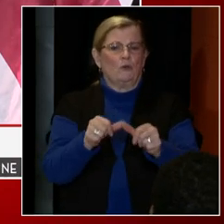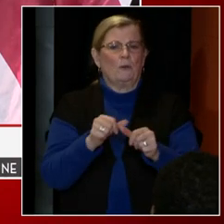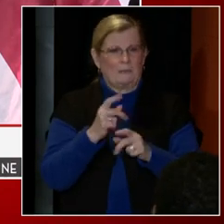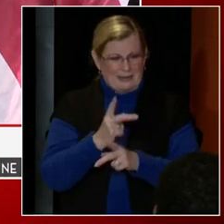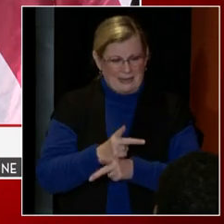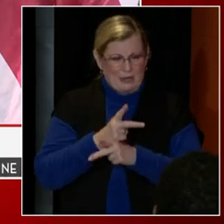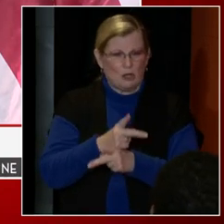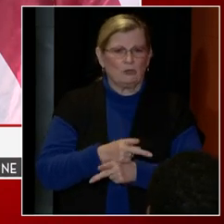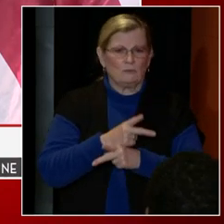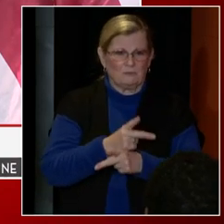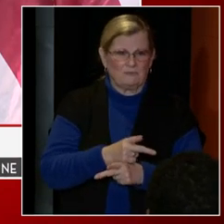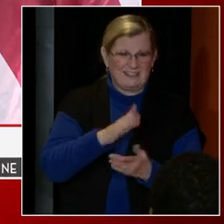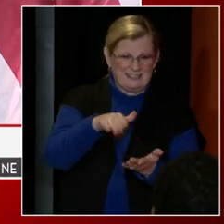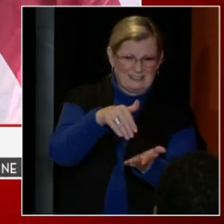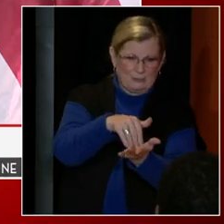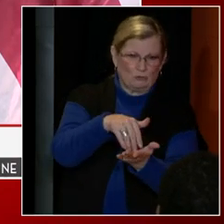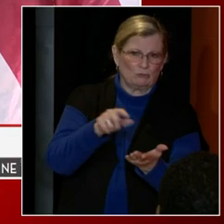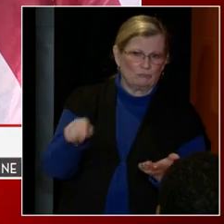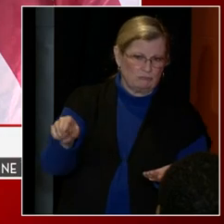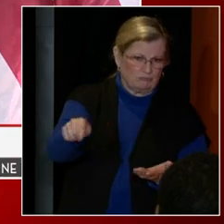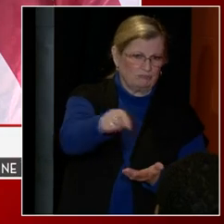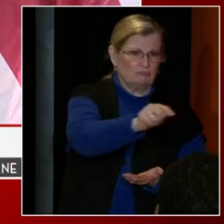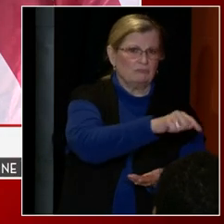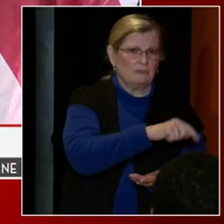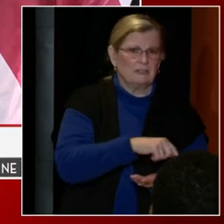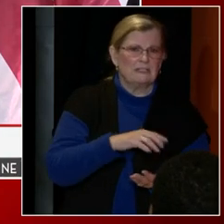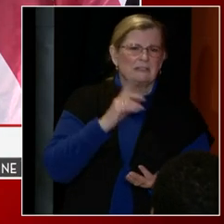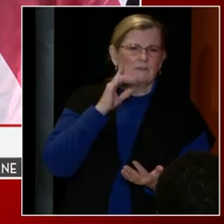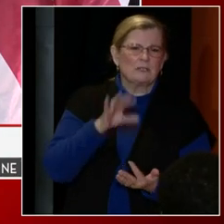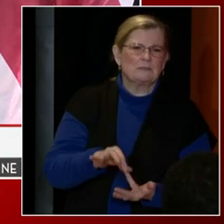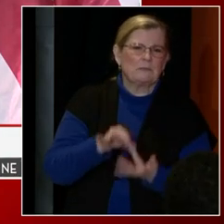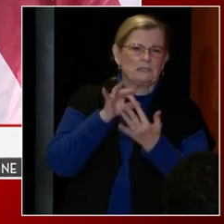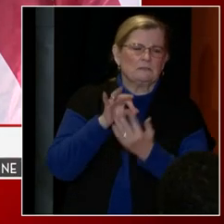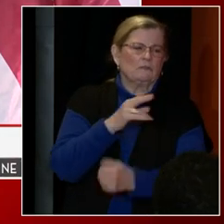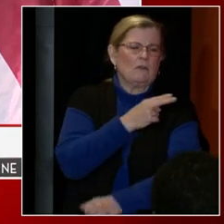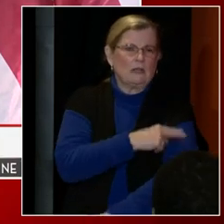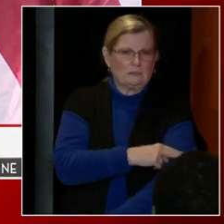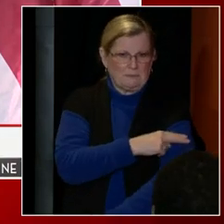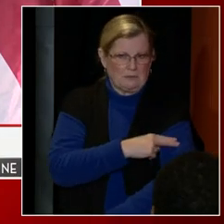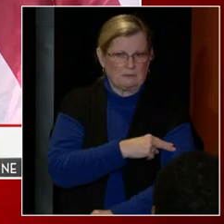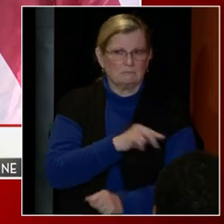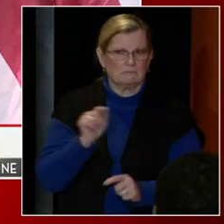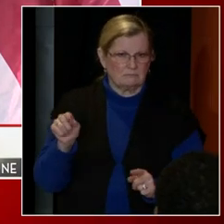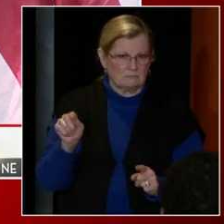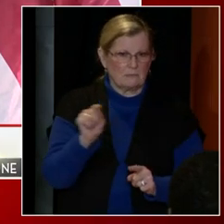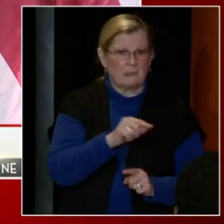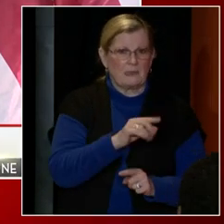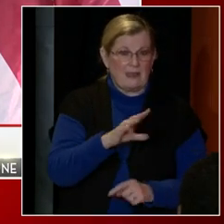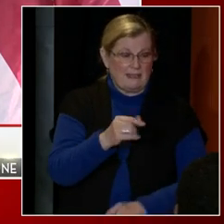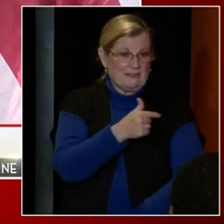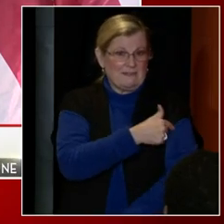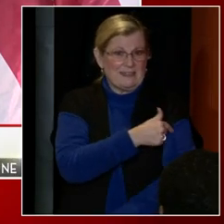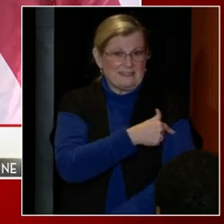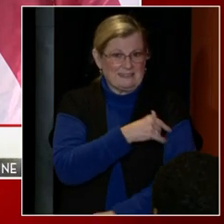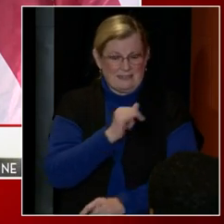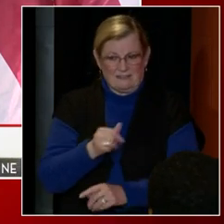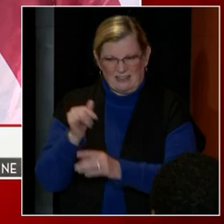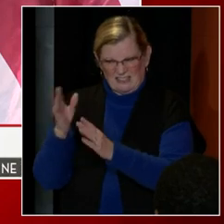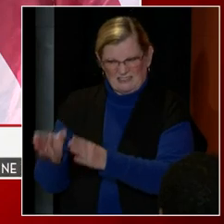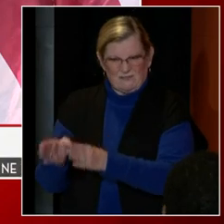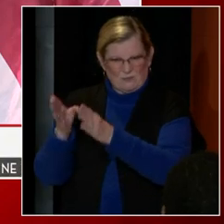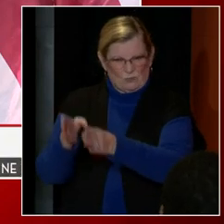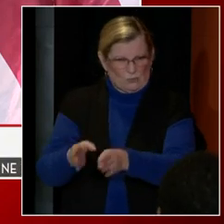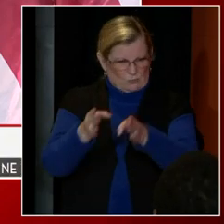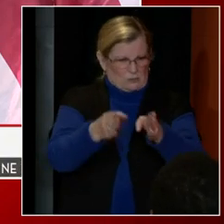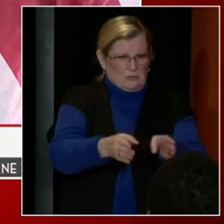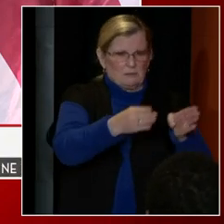Bridgepoint, which are specialty hospitals, as well as beginning to vaccinate individuals or workers in our urgent care